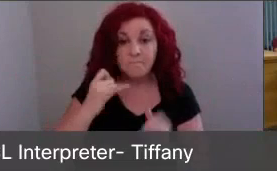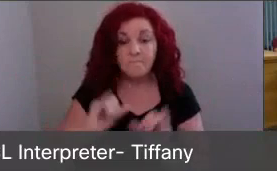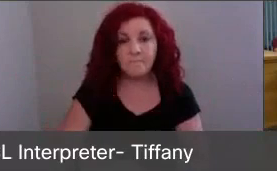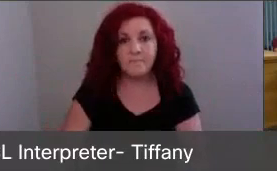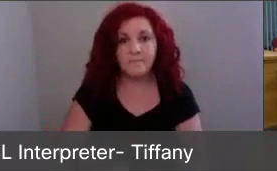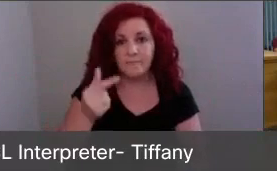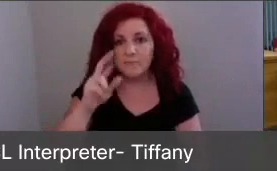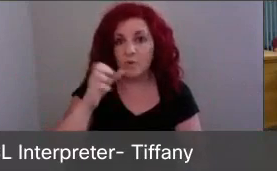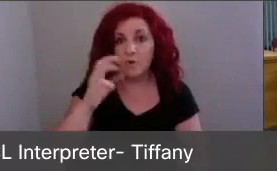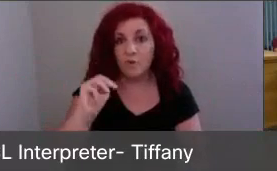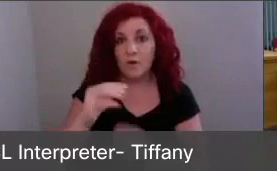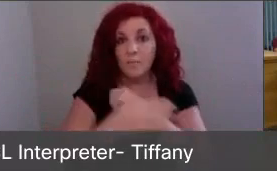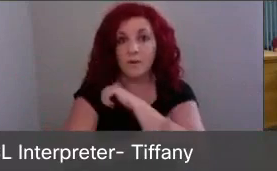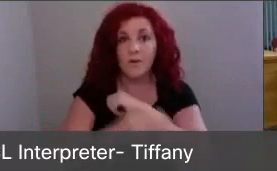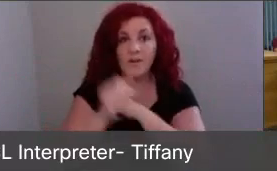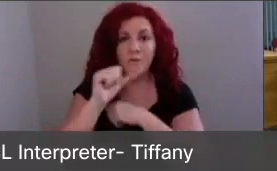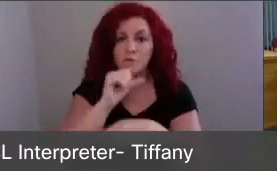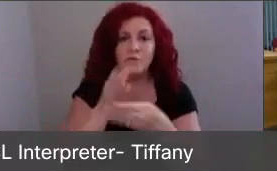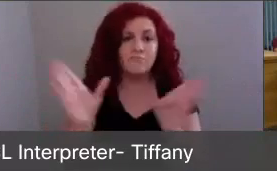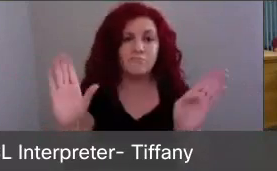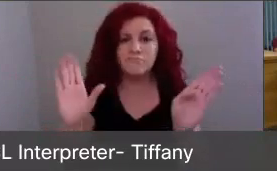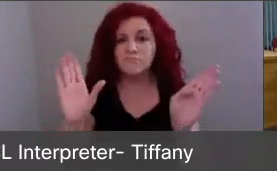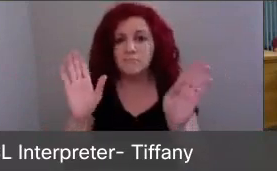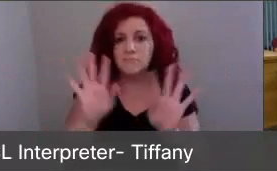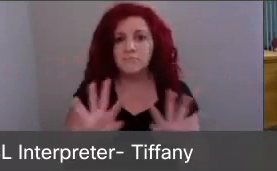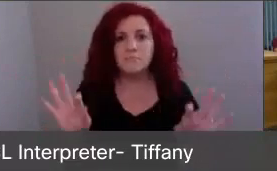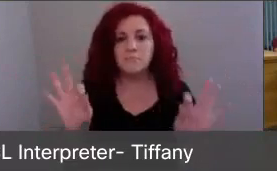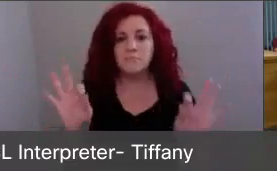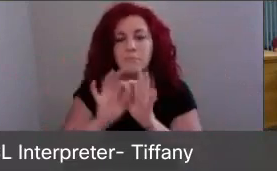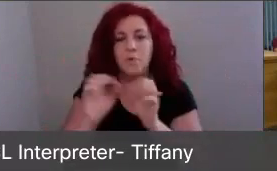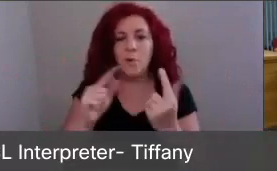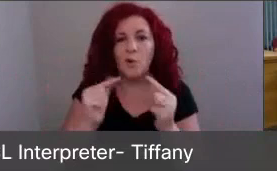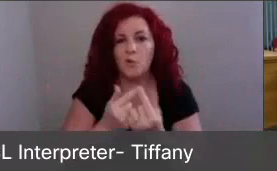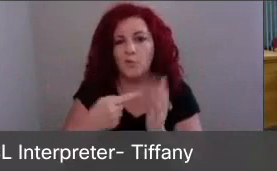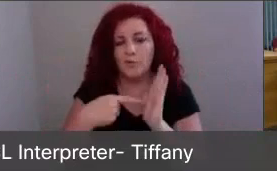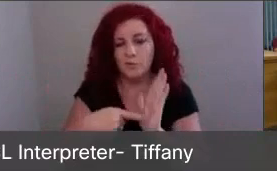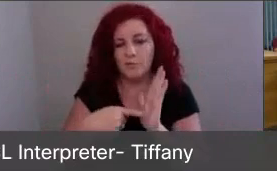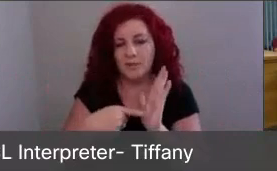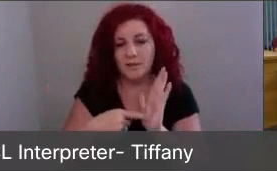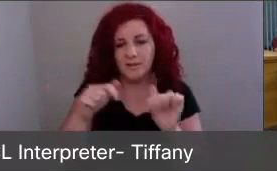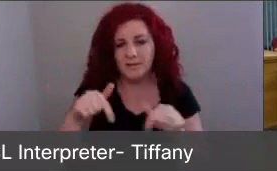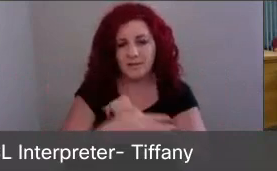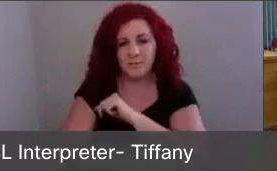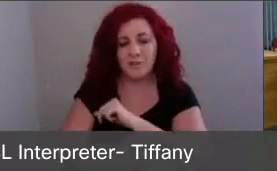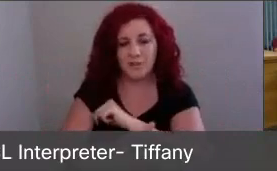and in Arizona as a whole, it is vital that every group is represented in our